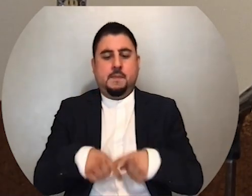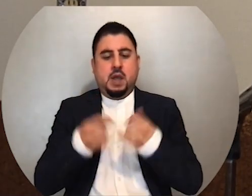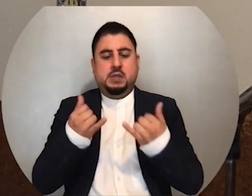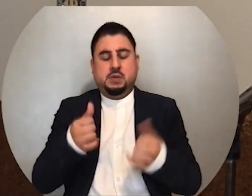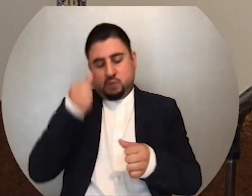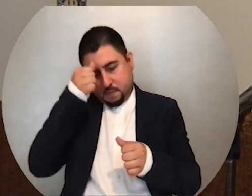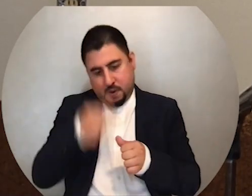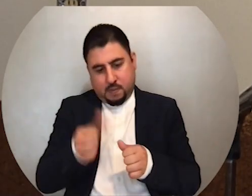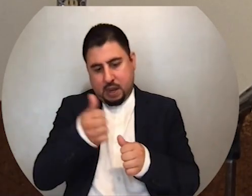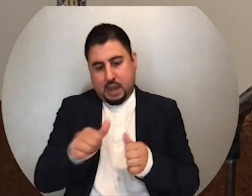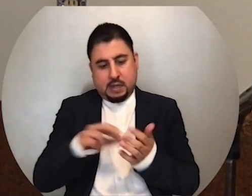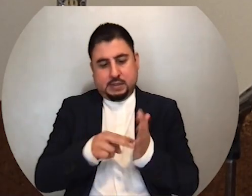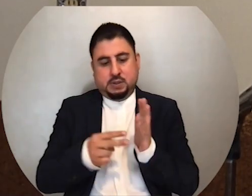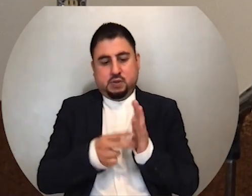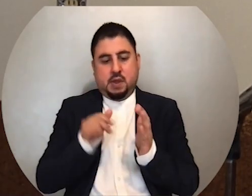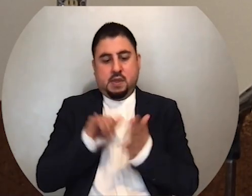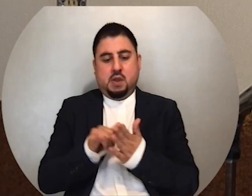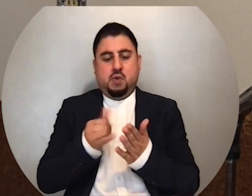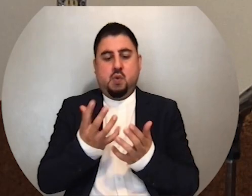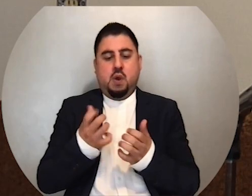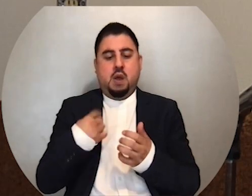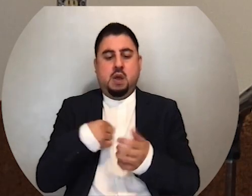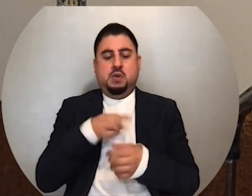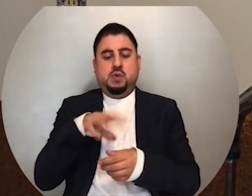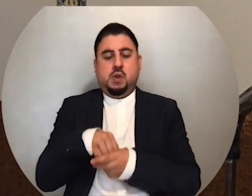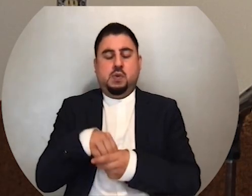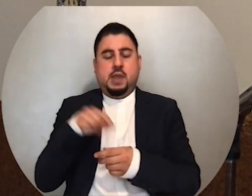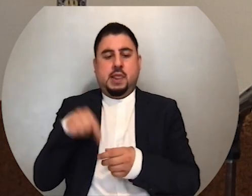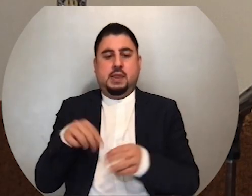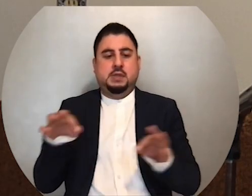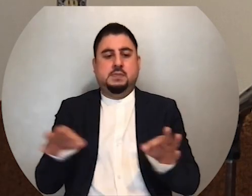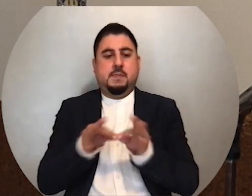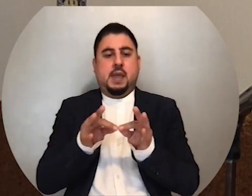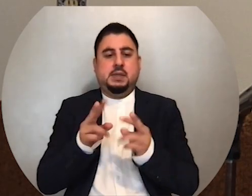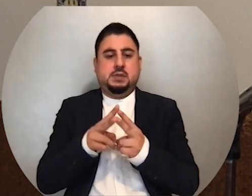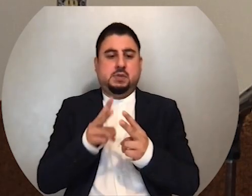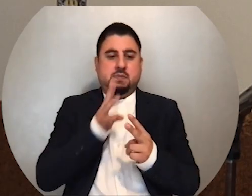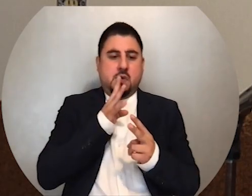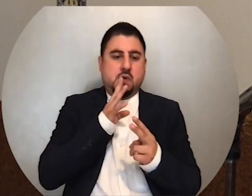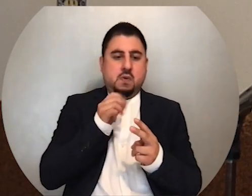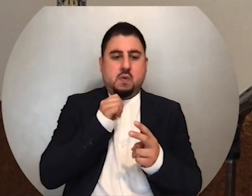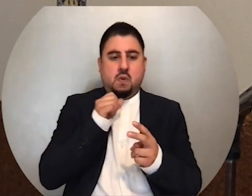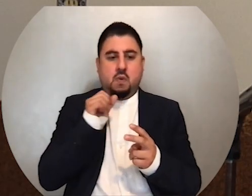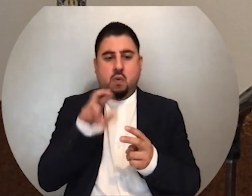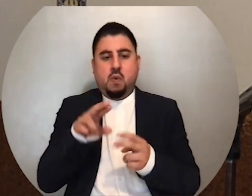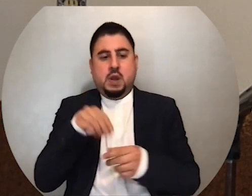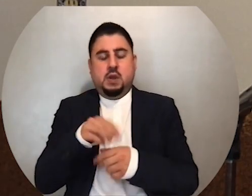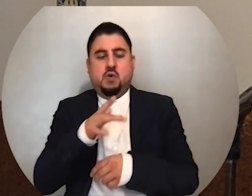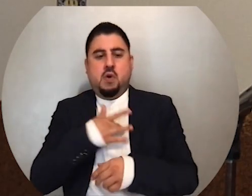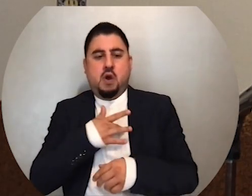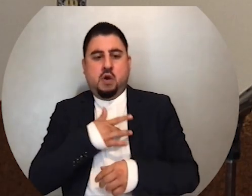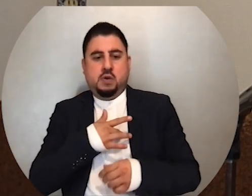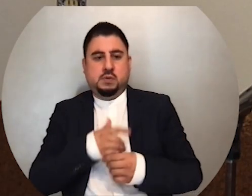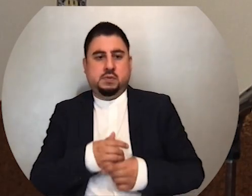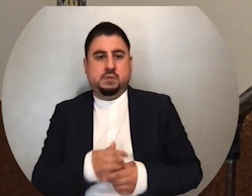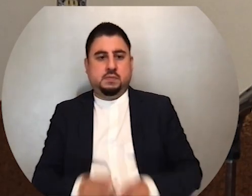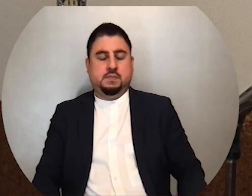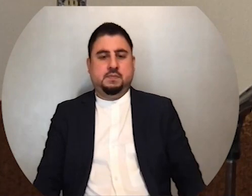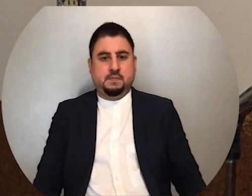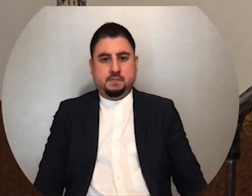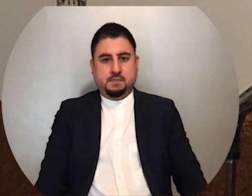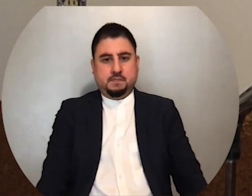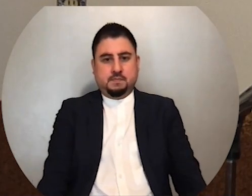to remember any intentions you want to include in this Mass, either spoken or in your hearts.